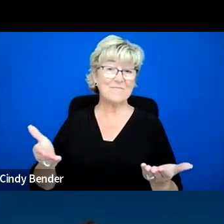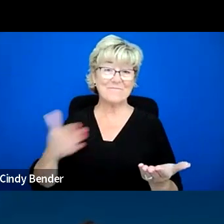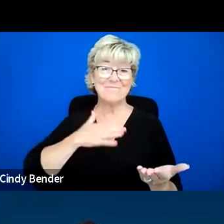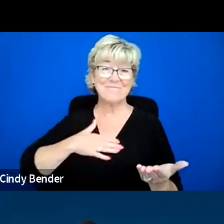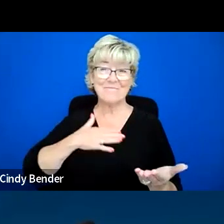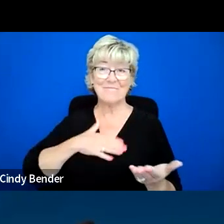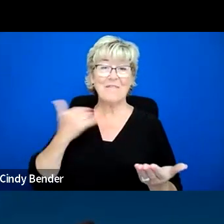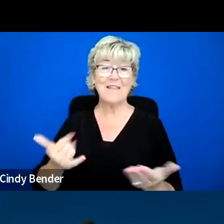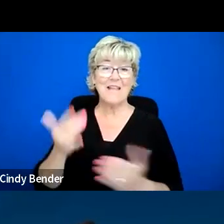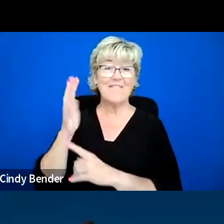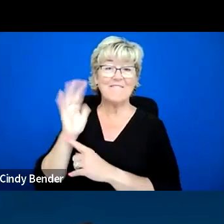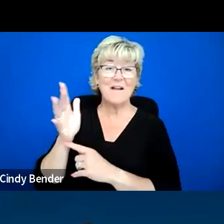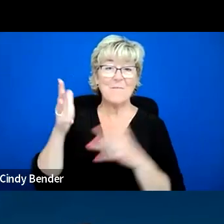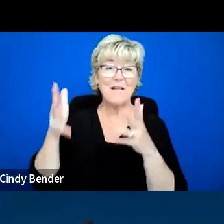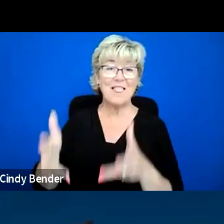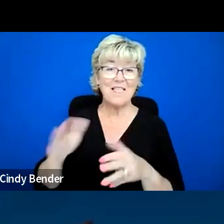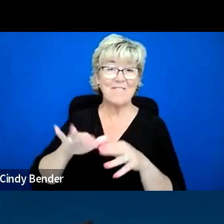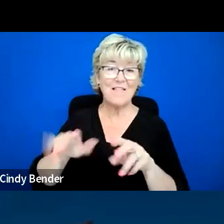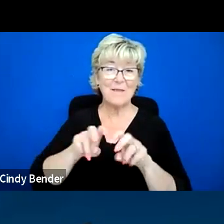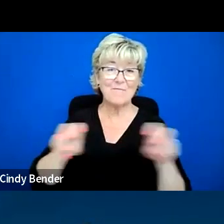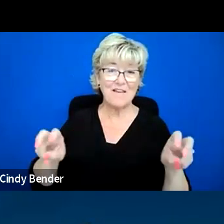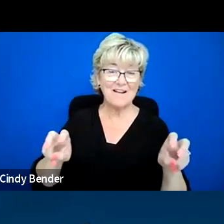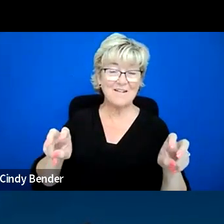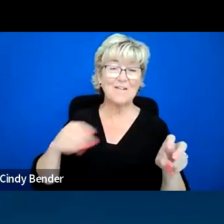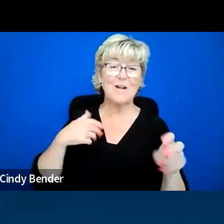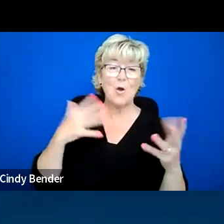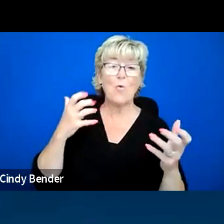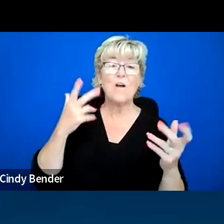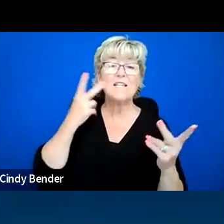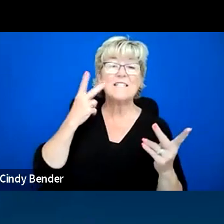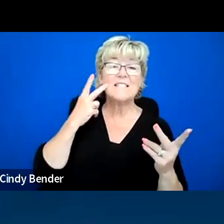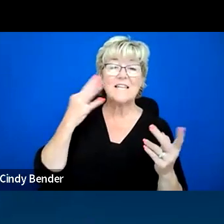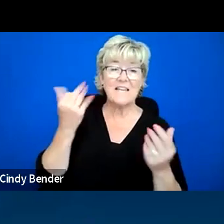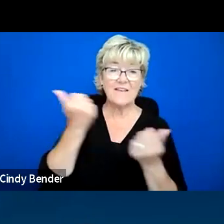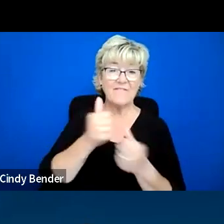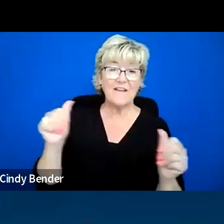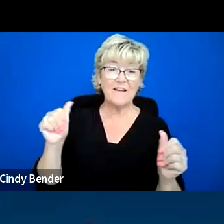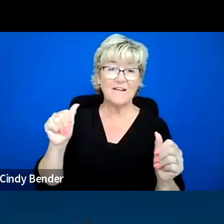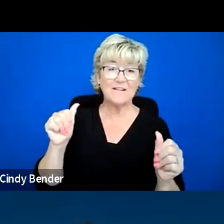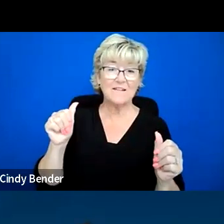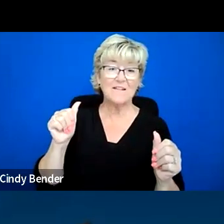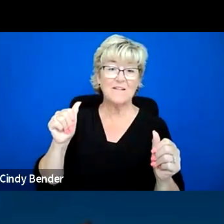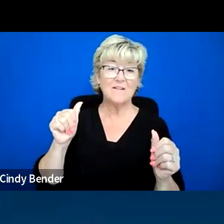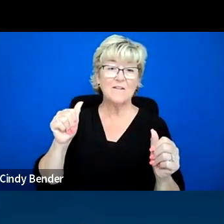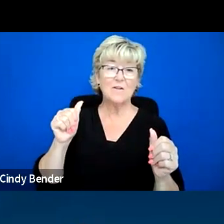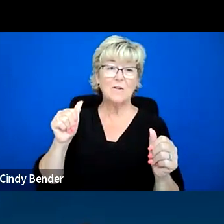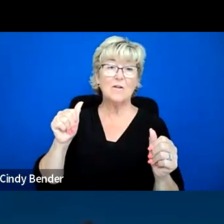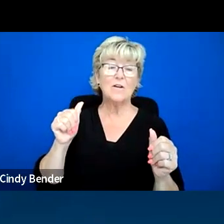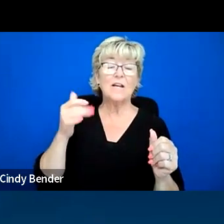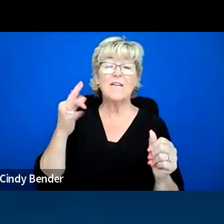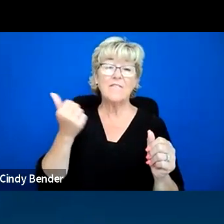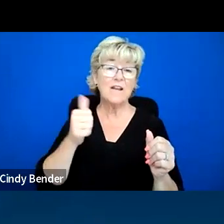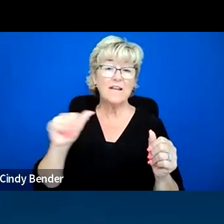about 5 minutes left on our panel here. I want to see if there is any out of our panelists, if there's